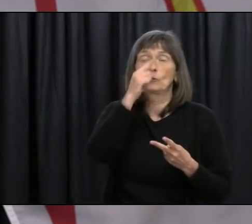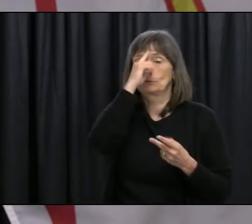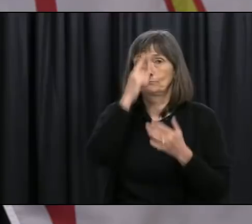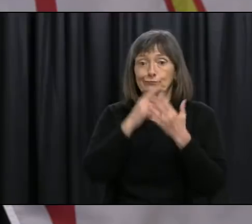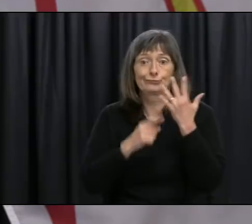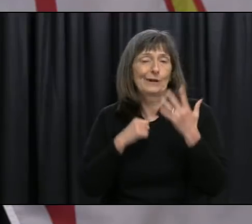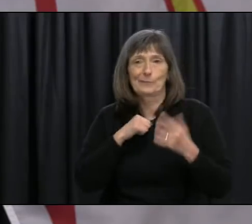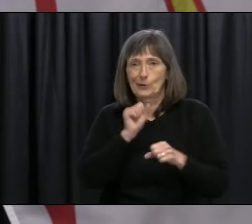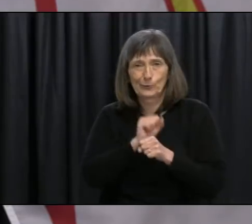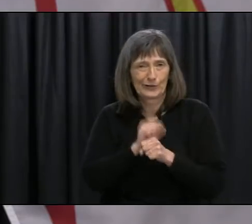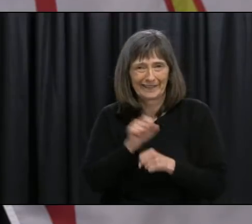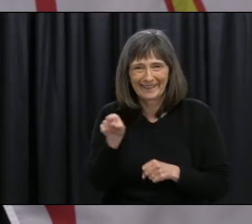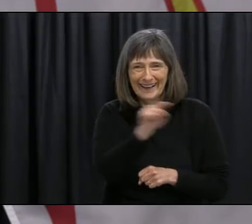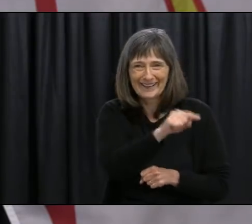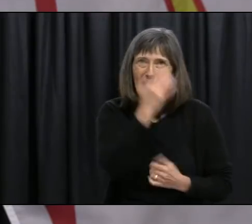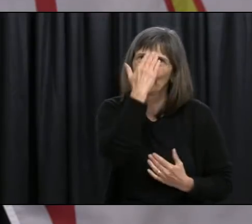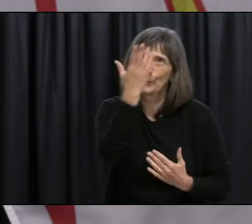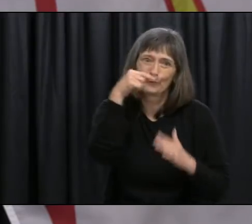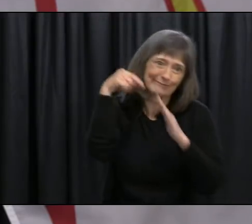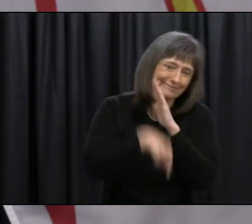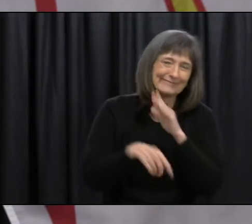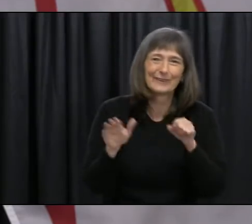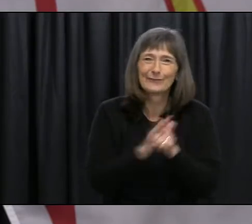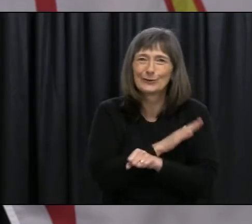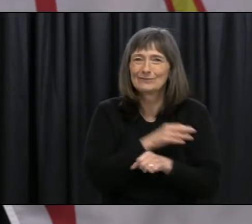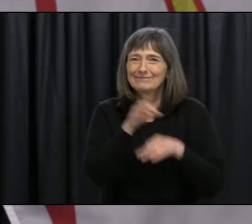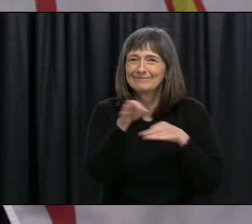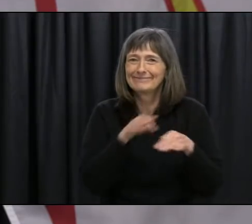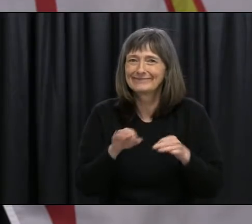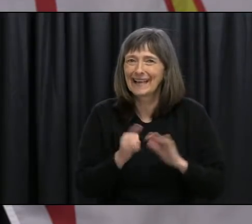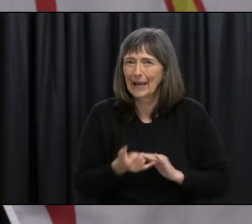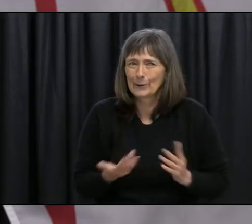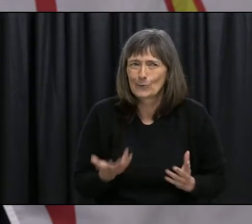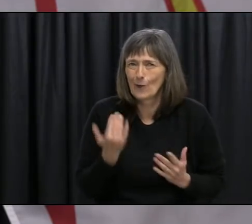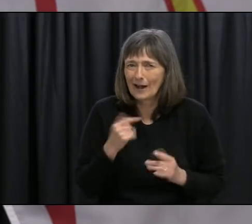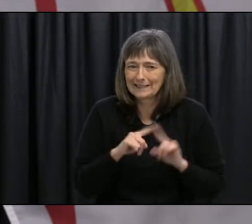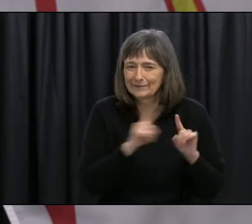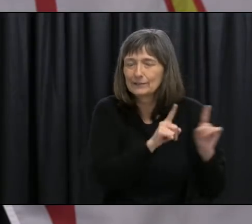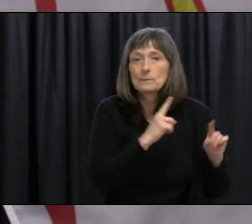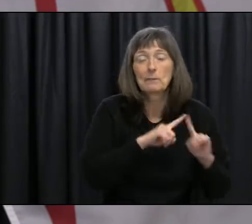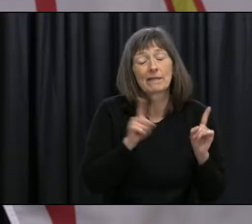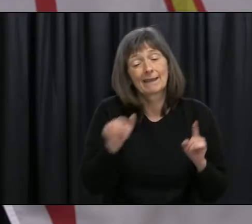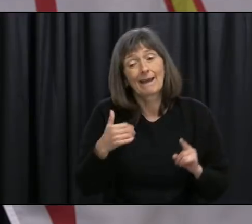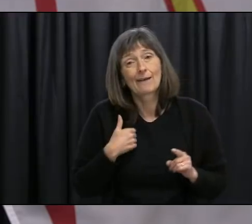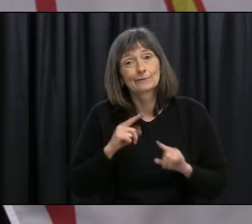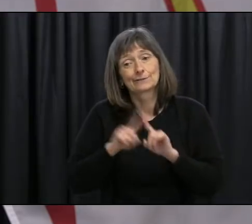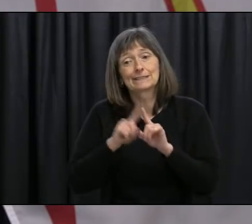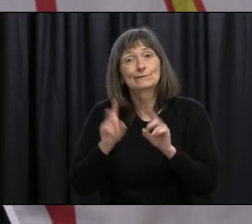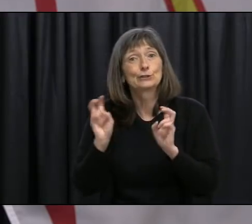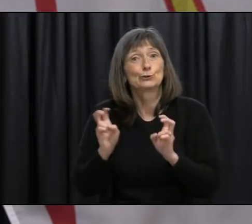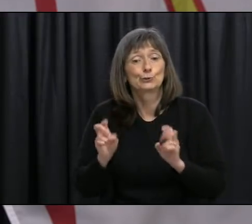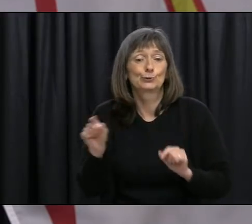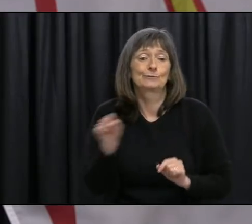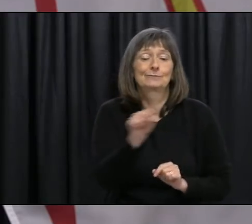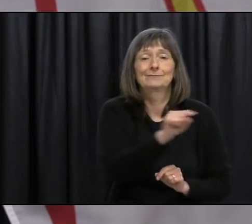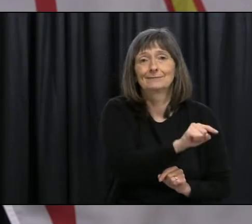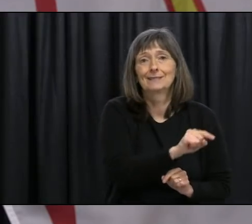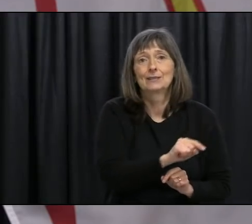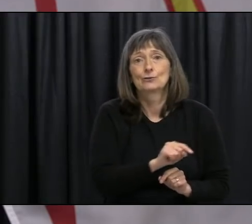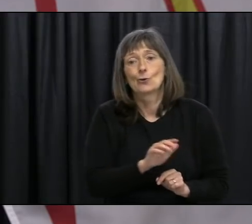working within the regional health authorities, so I certainly wouldn't feel that I'd be able to comment in any great detail on that.